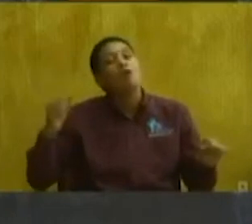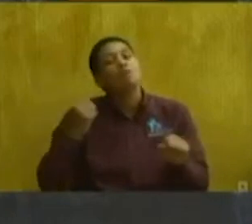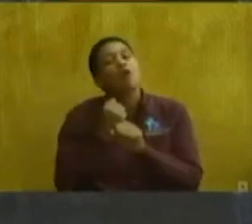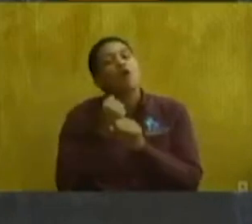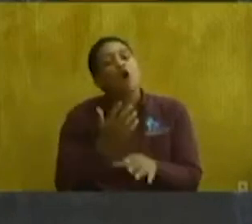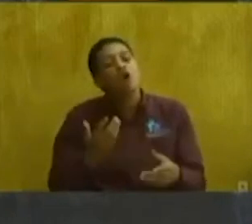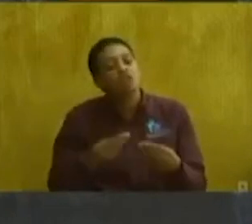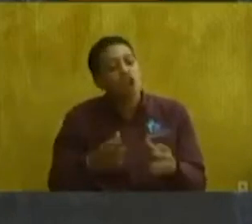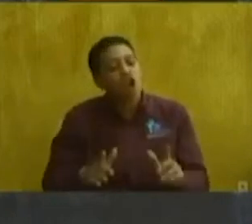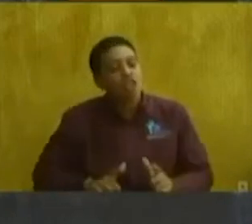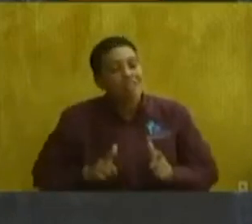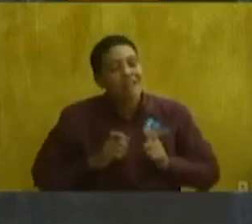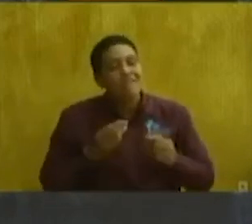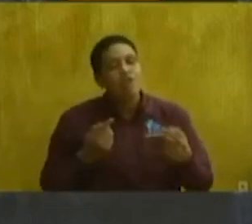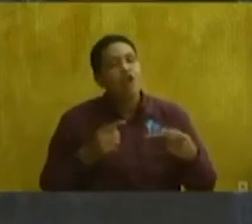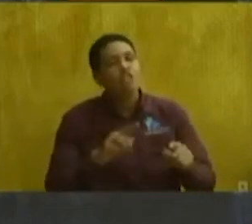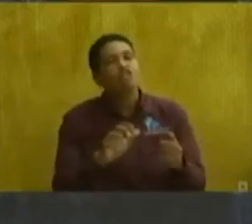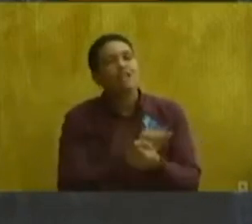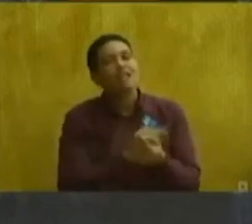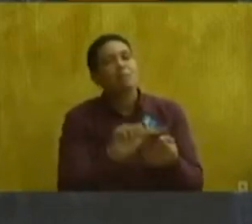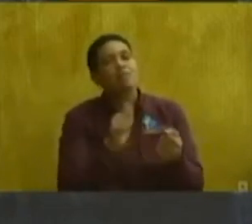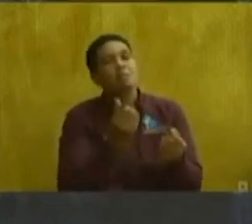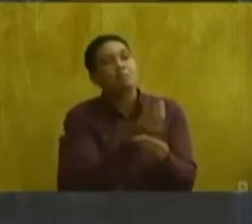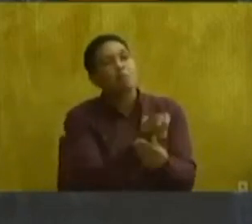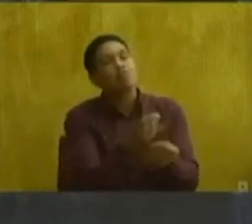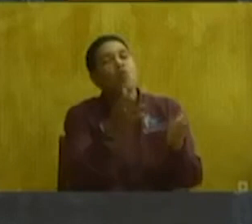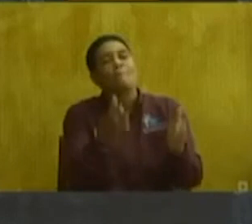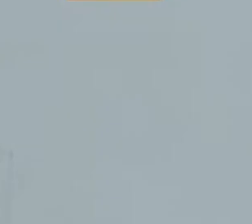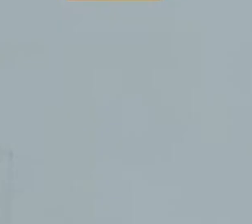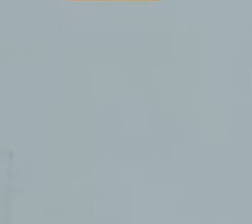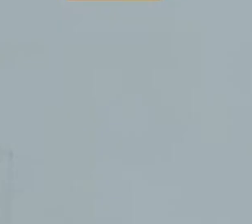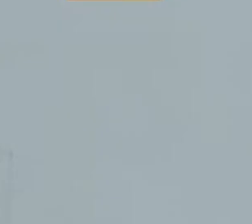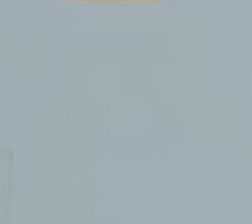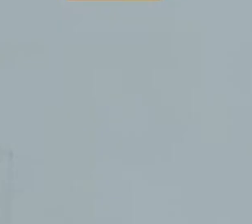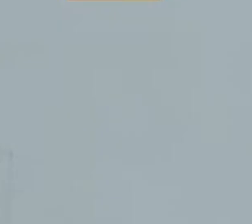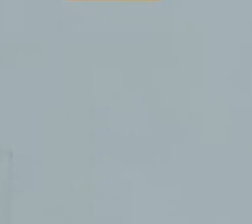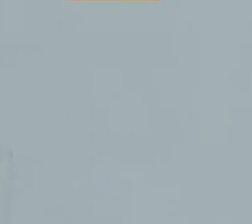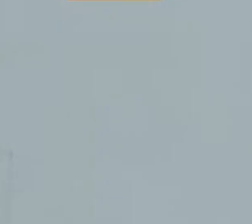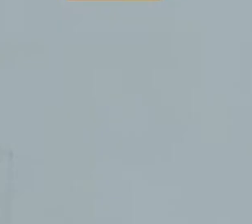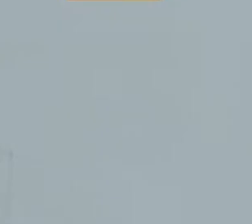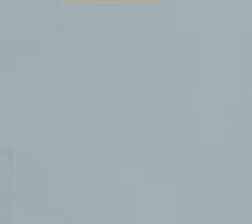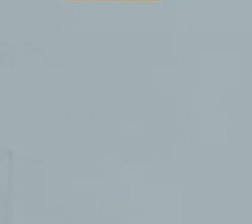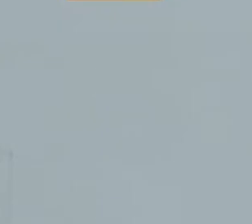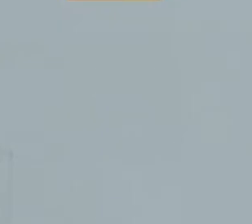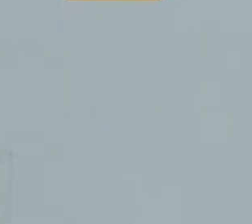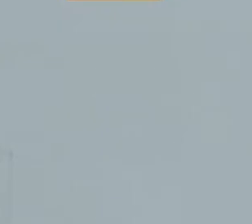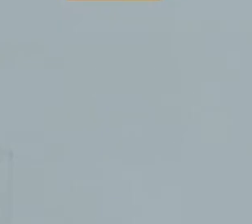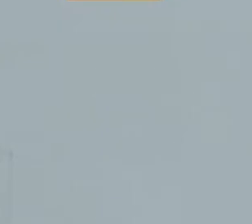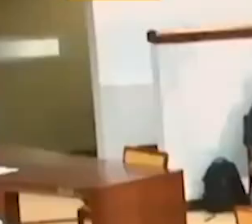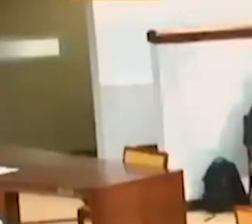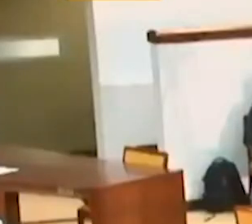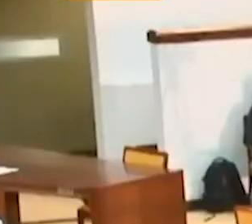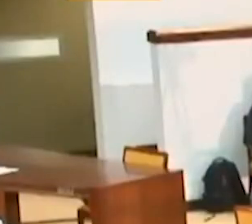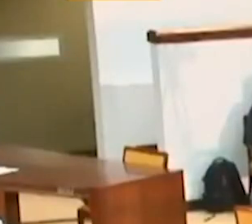life or injury to a person or any damage to the premises to the regulator. Regulations for the Government